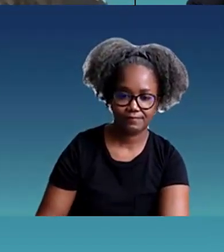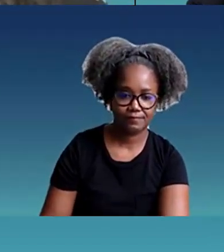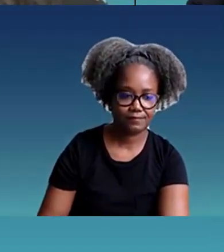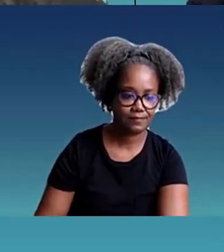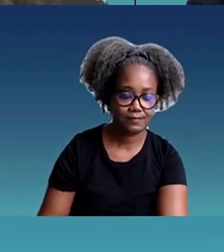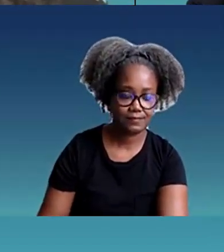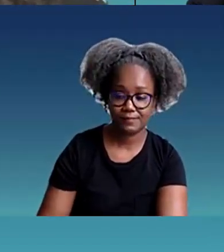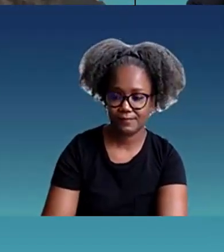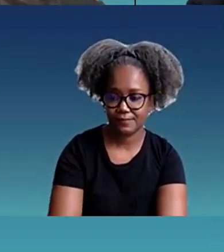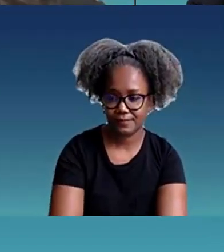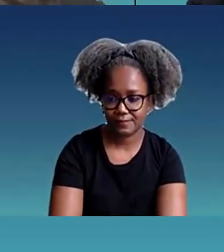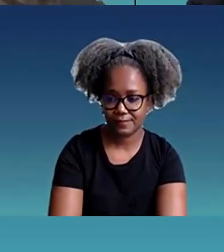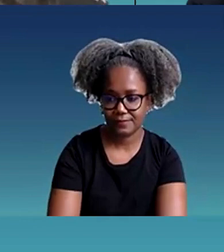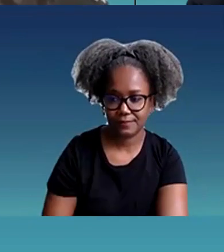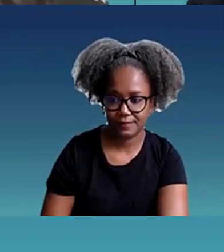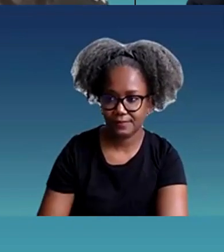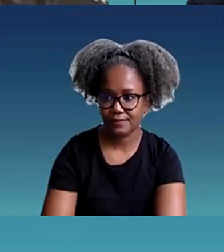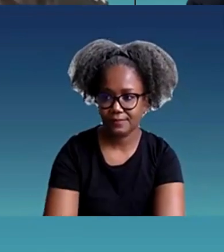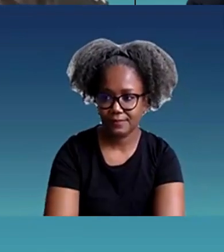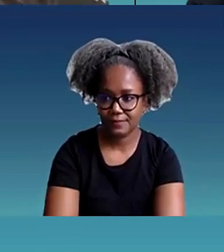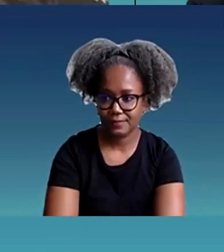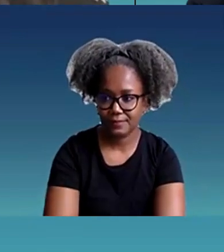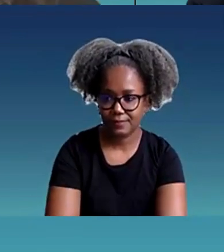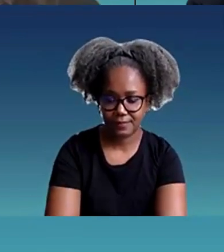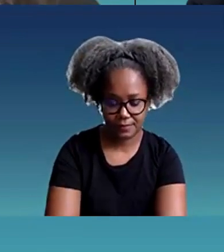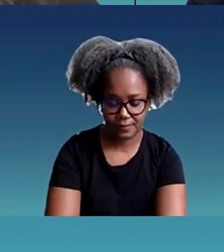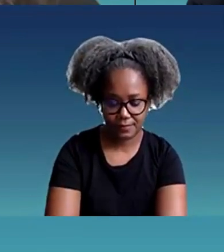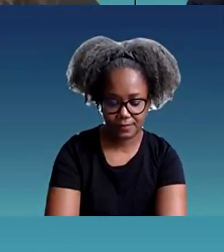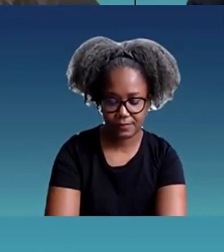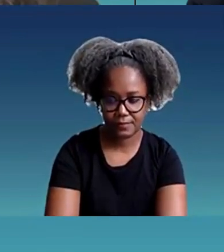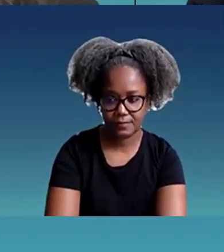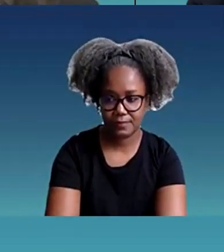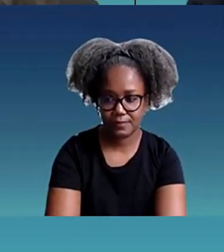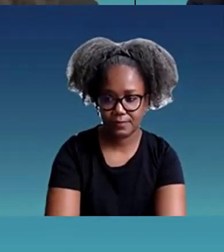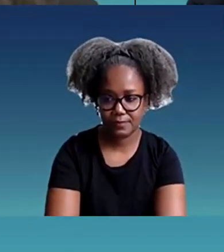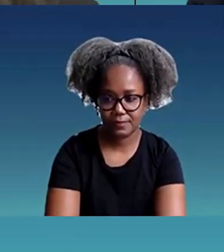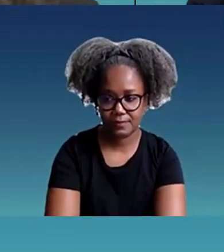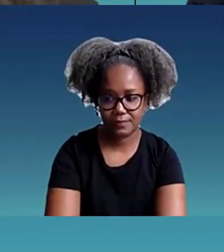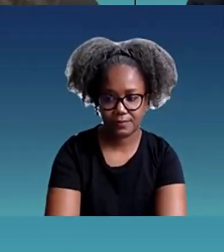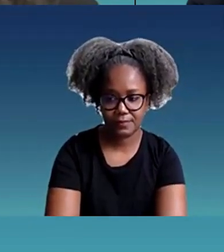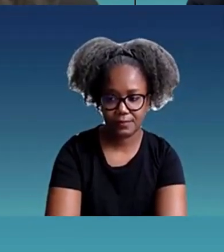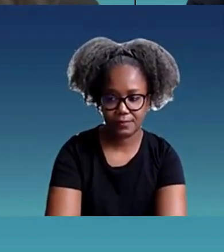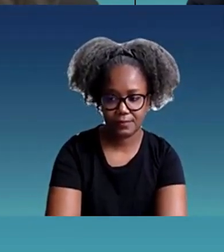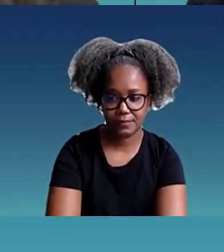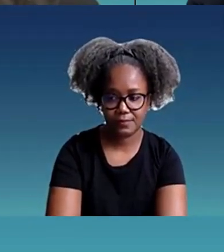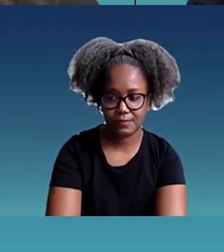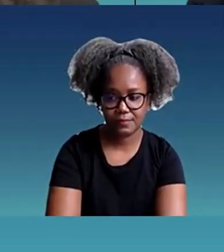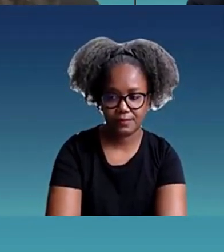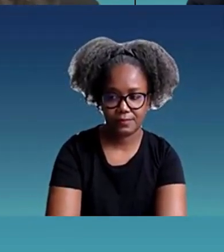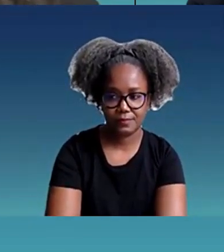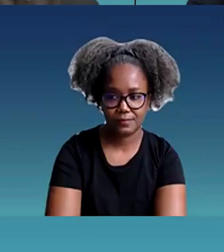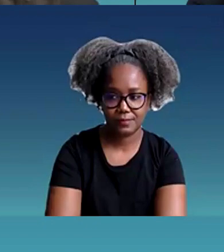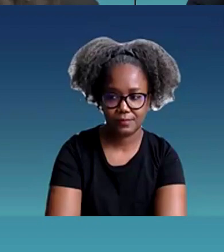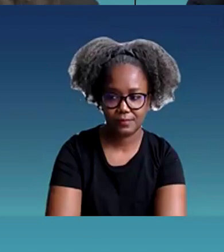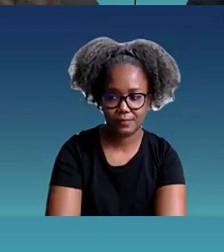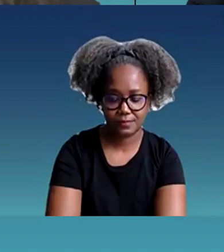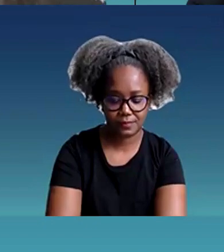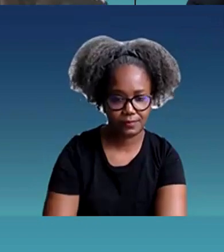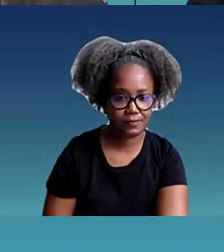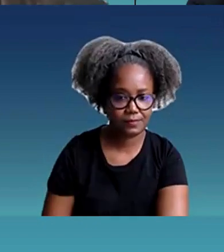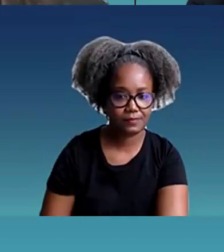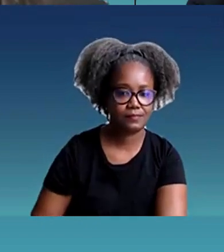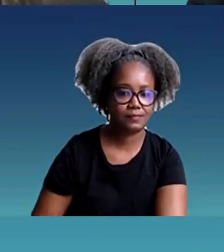side, one thing that I've seen over and over again is, as new